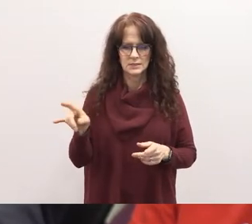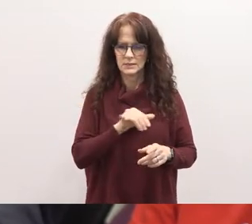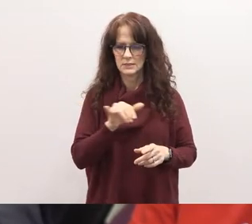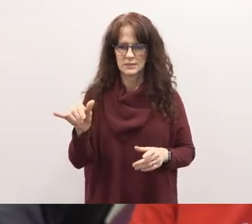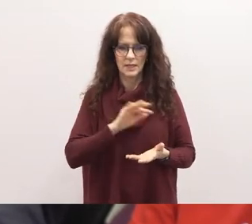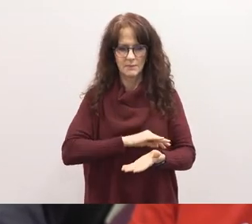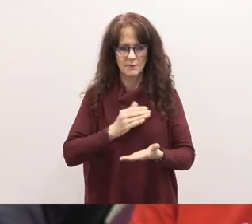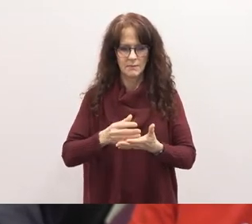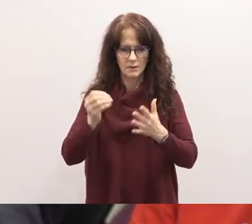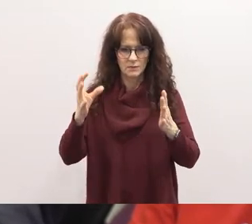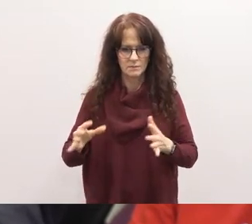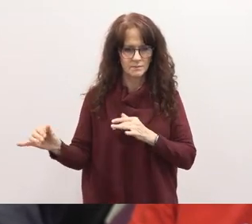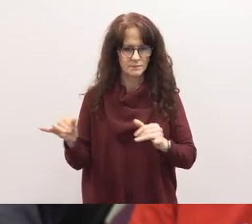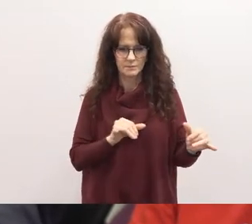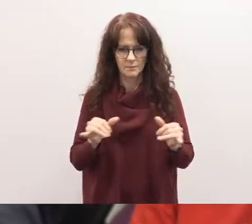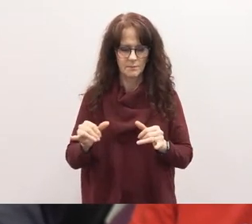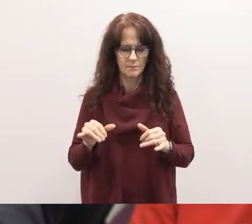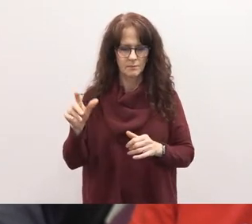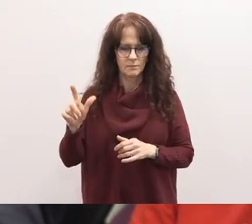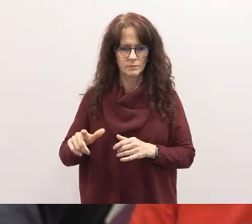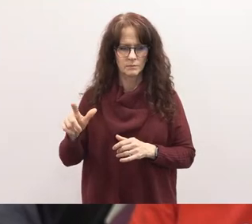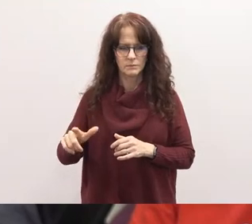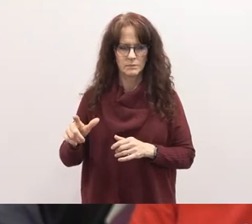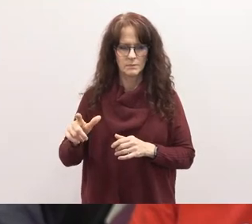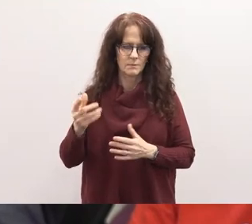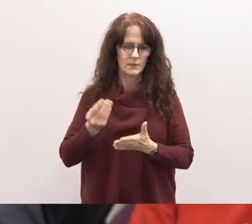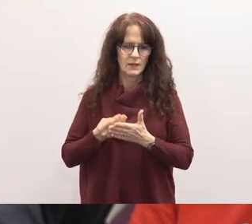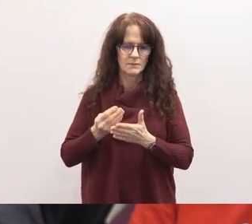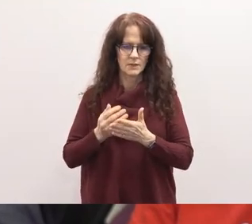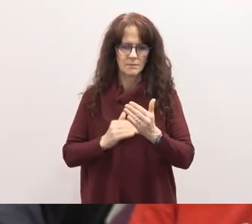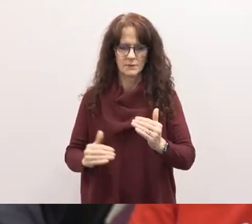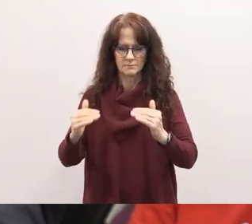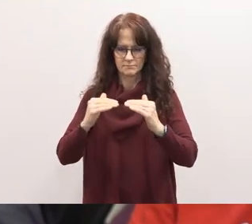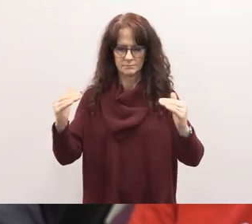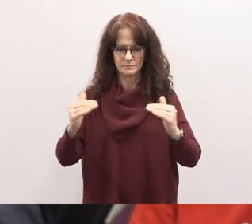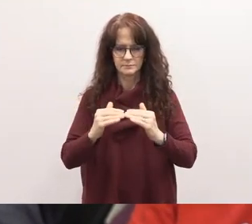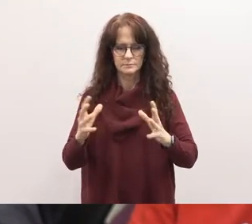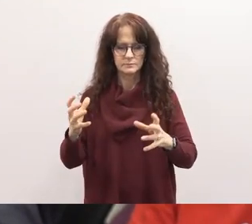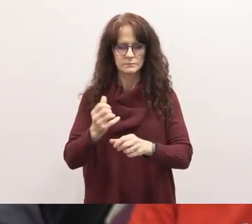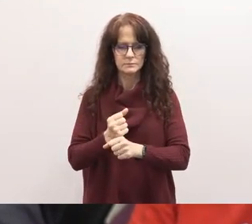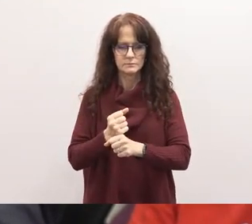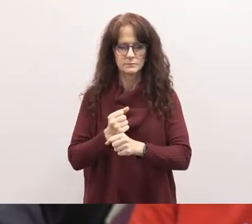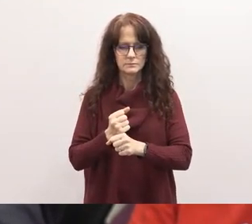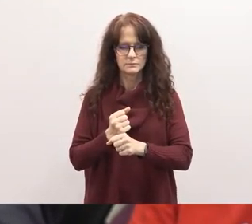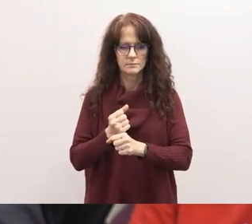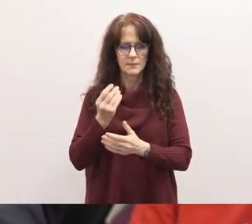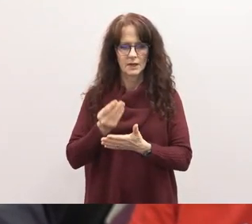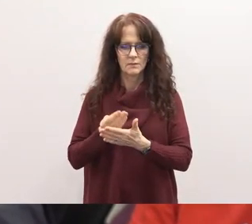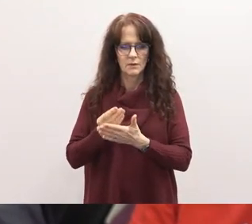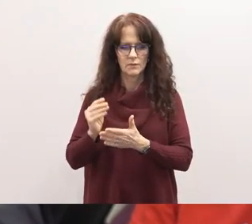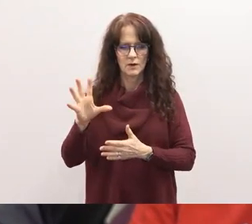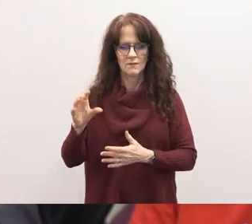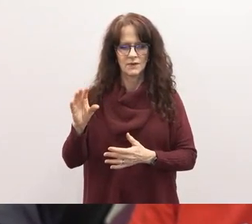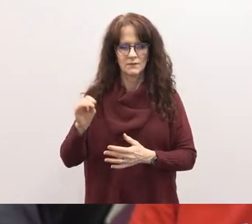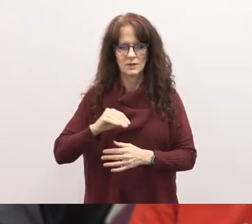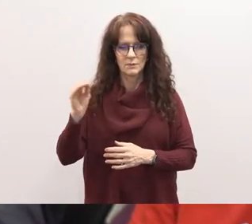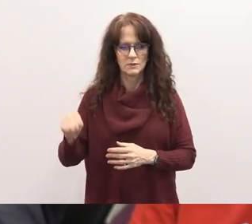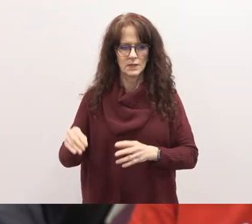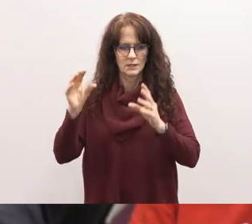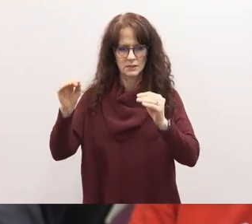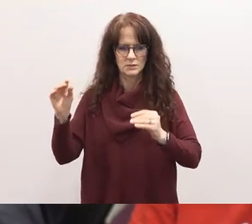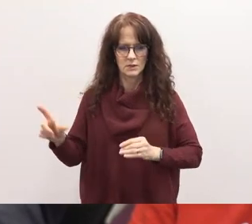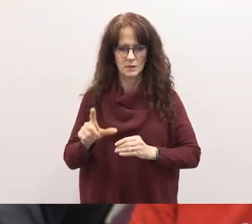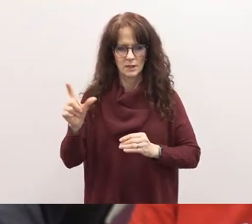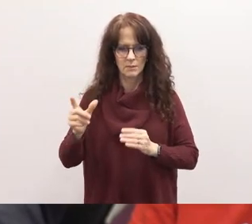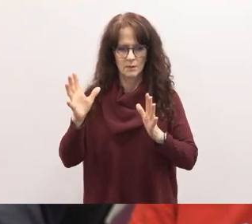students who have the same lowest socioeconomic status will receive funding for a 50% teacher